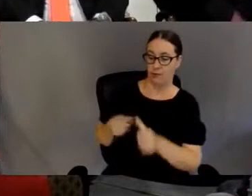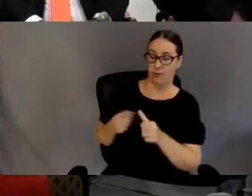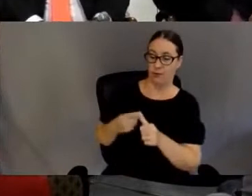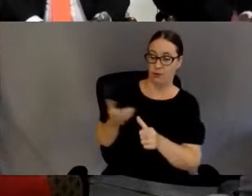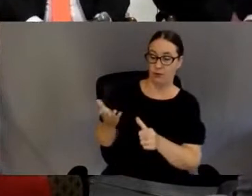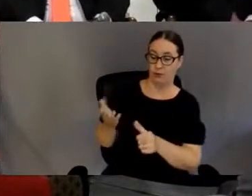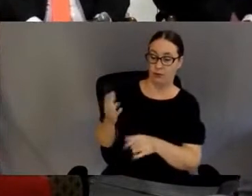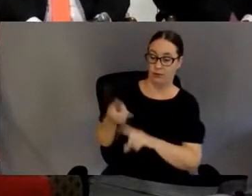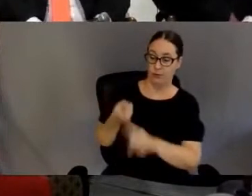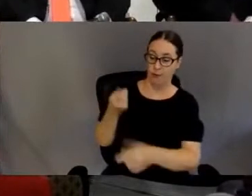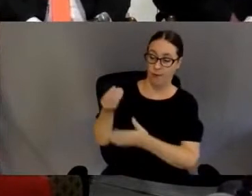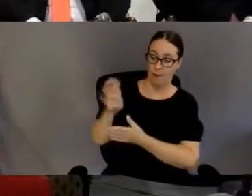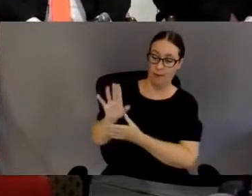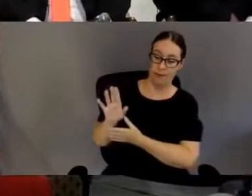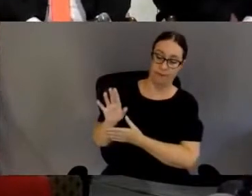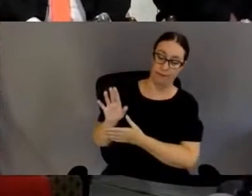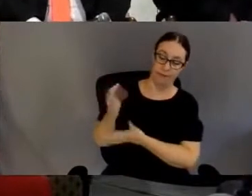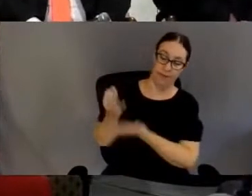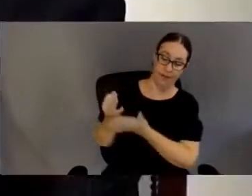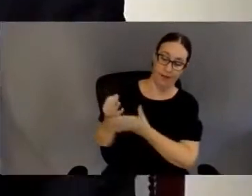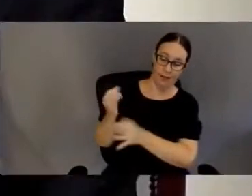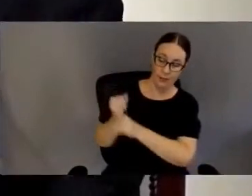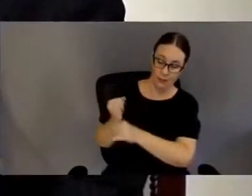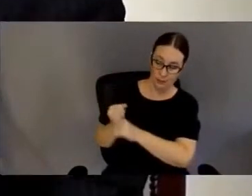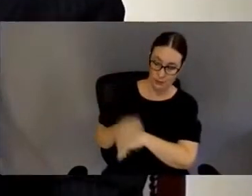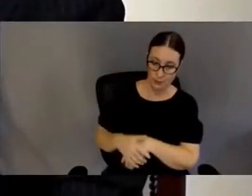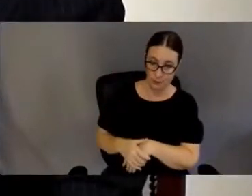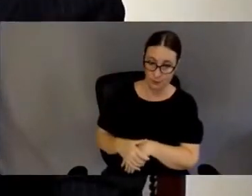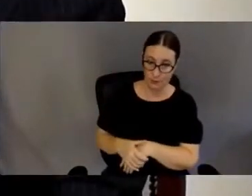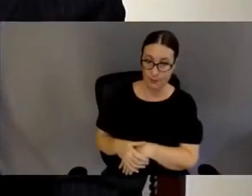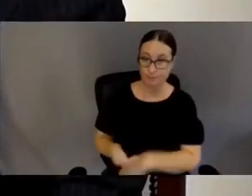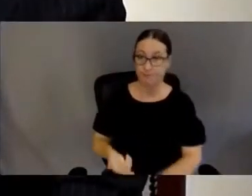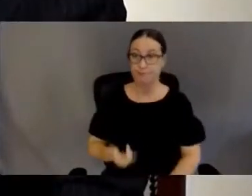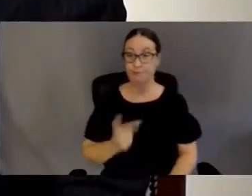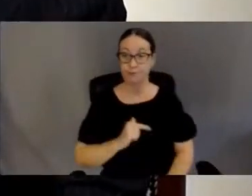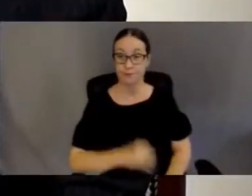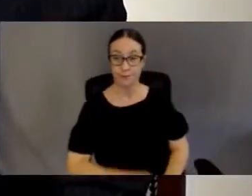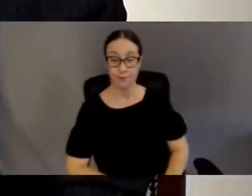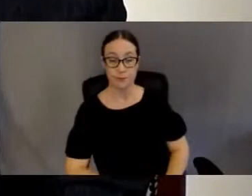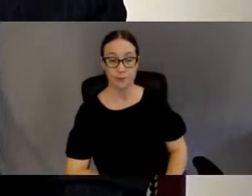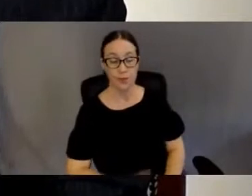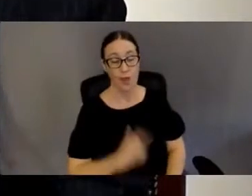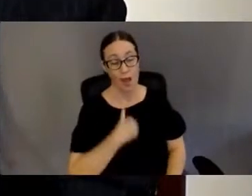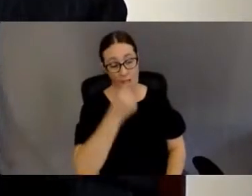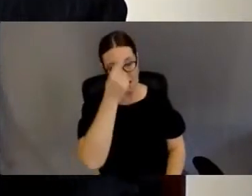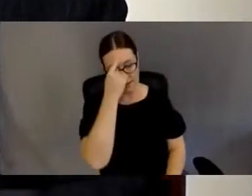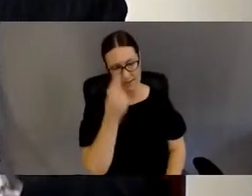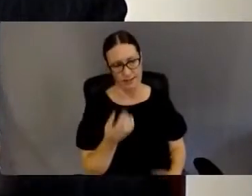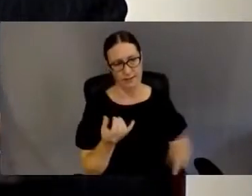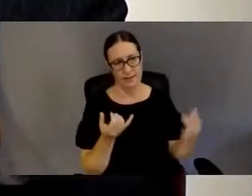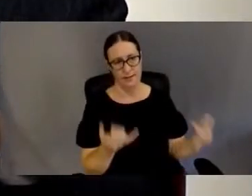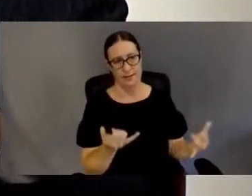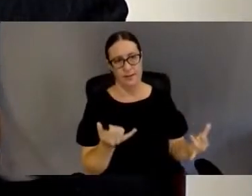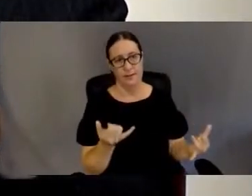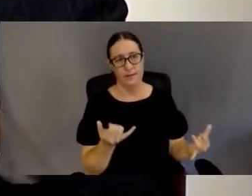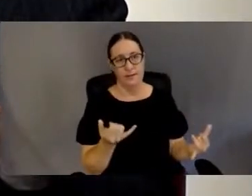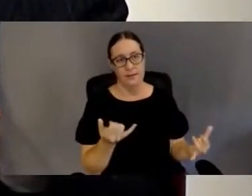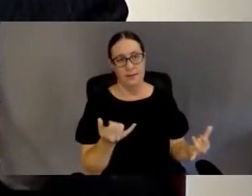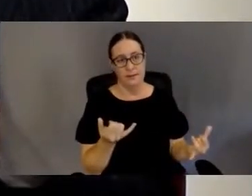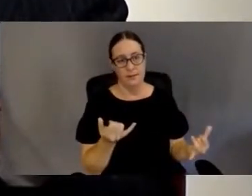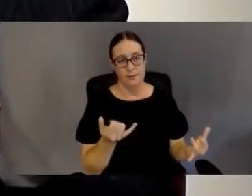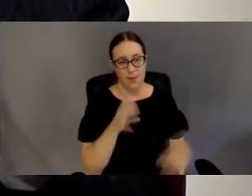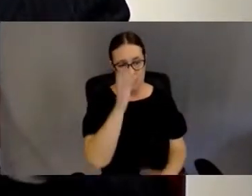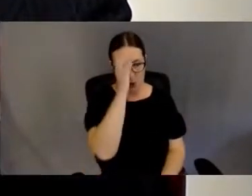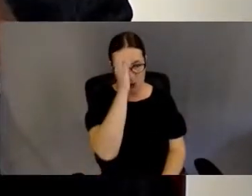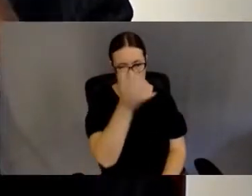Good. Deputy Secretary, I think this notion of